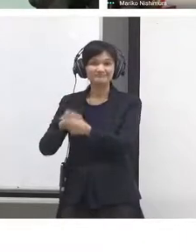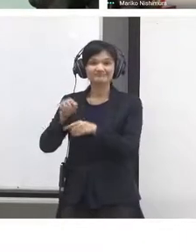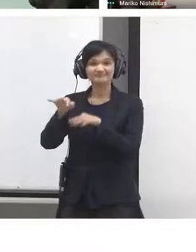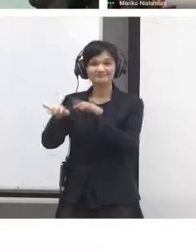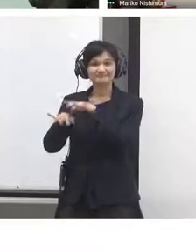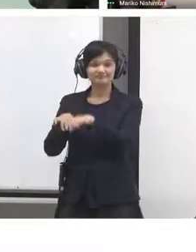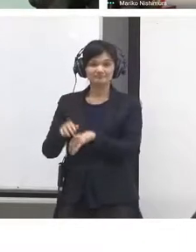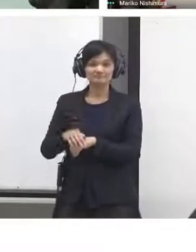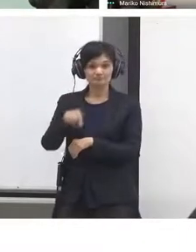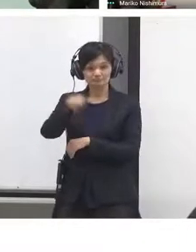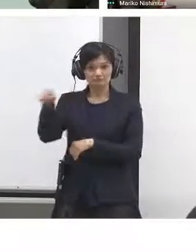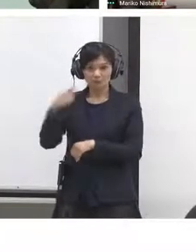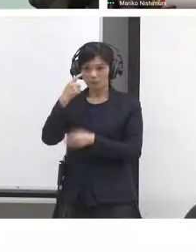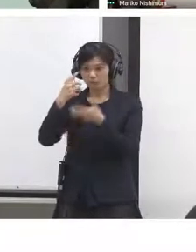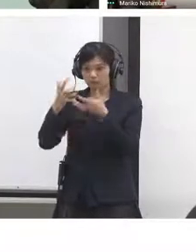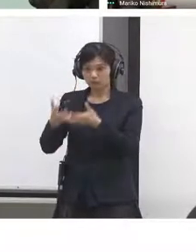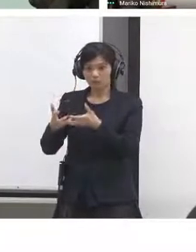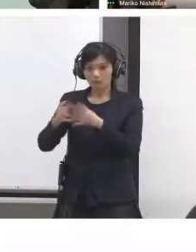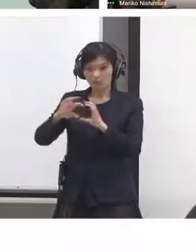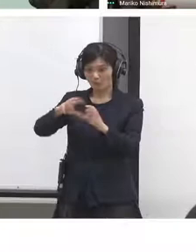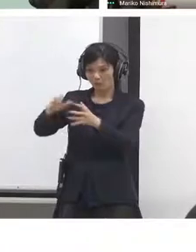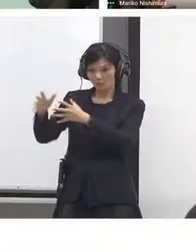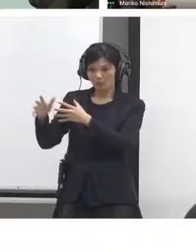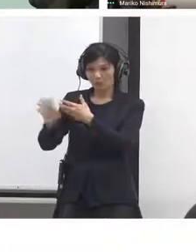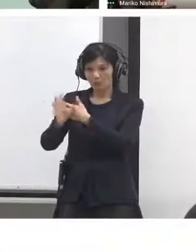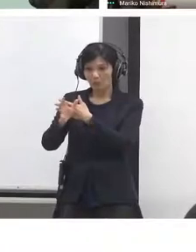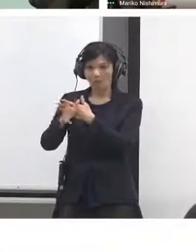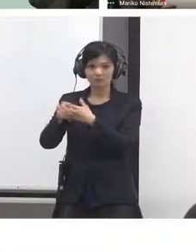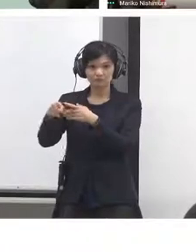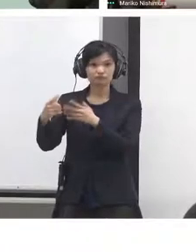Japan, COVID Japan, because I attend like